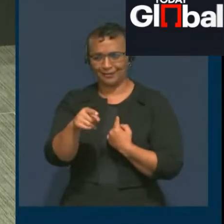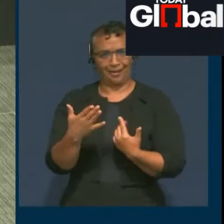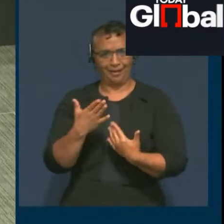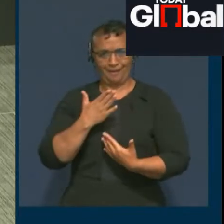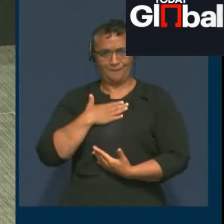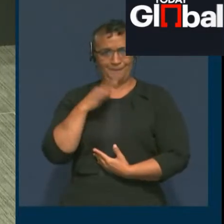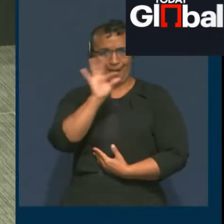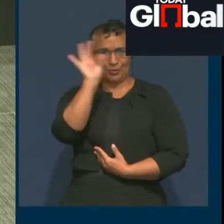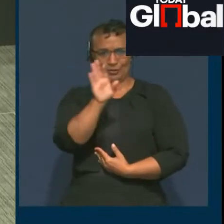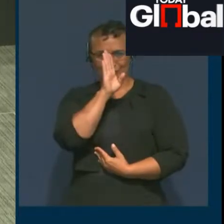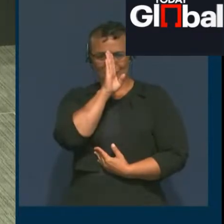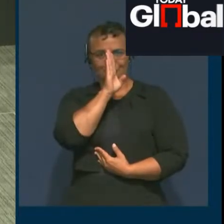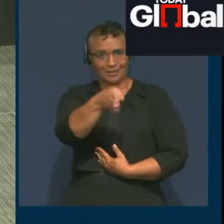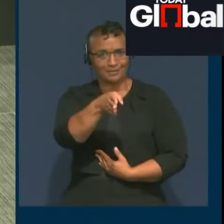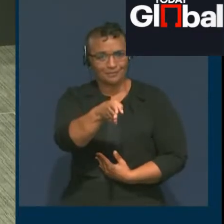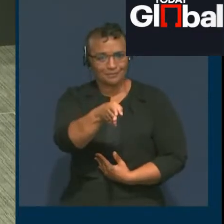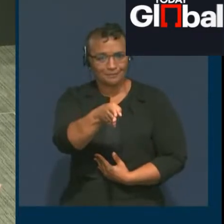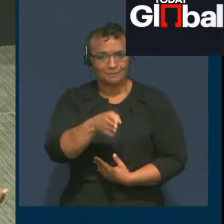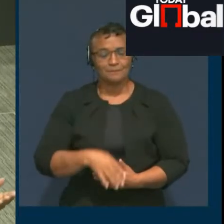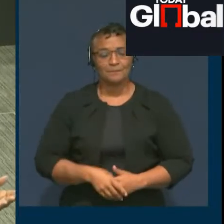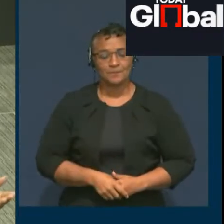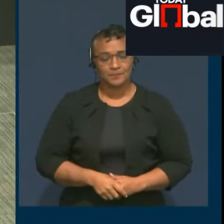one.